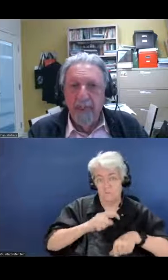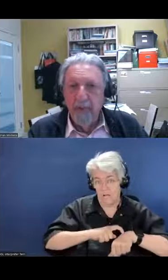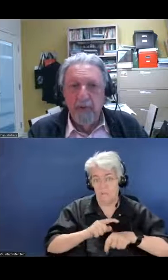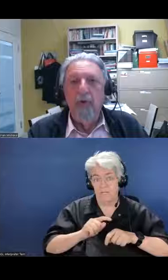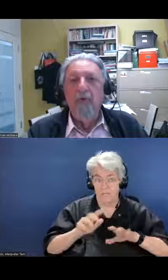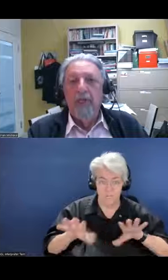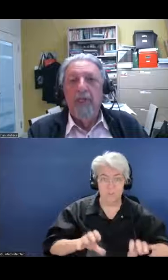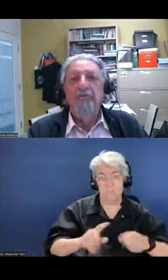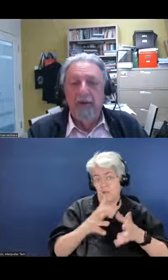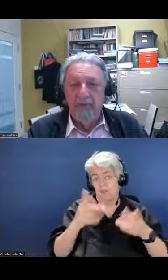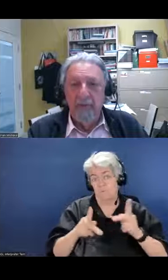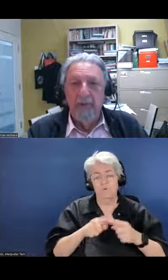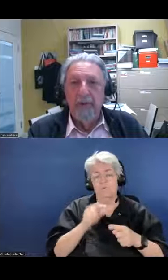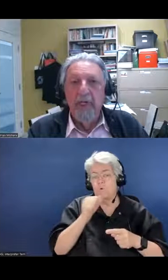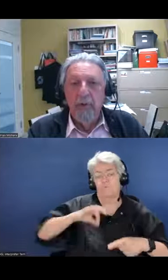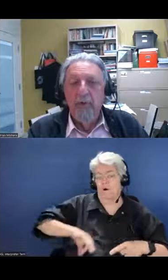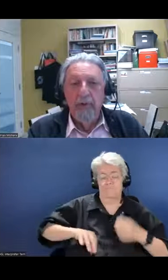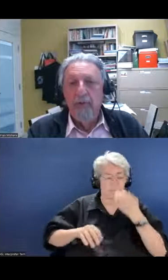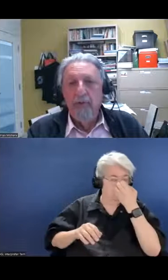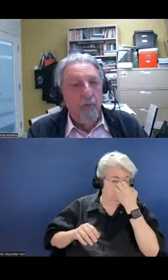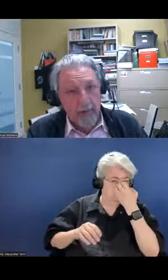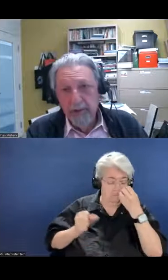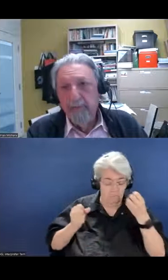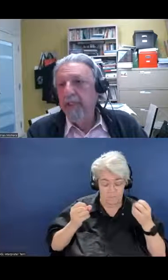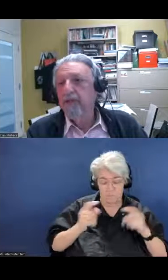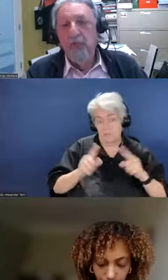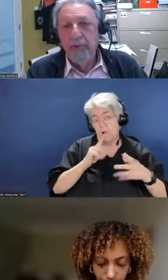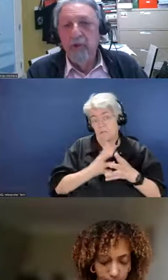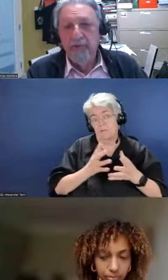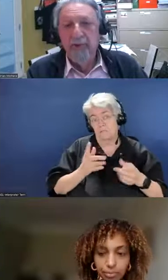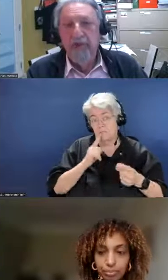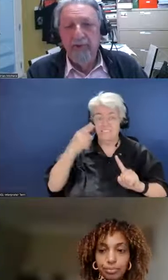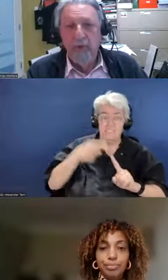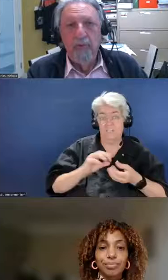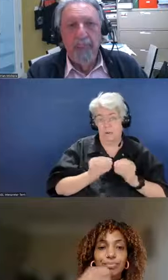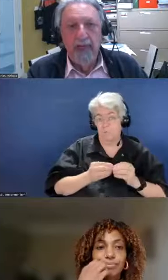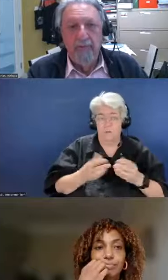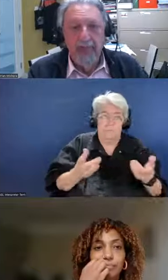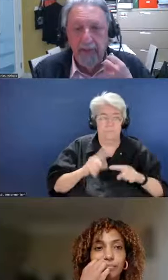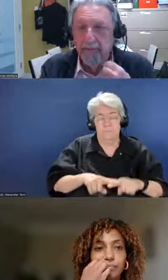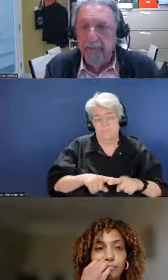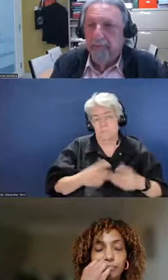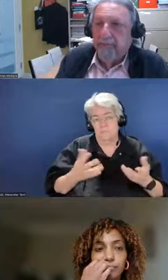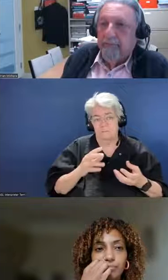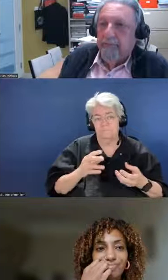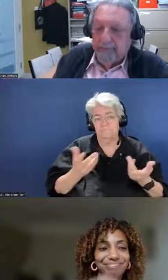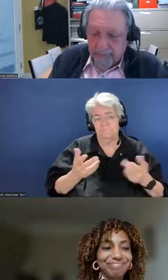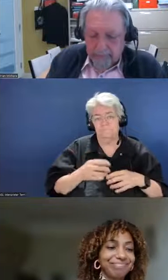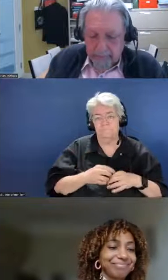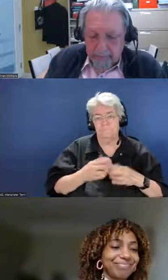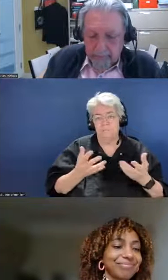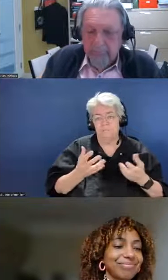profit from it, though a significant number, well, it depends on what you call significant, will be helped. Thank you.